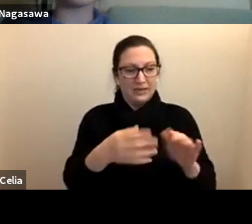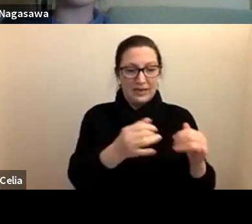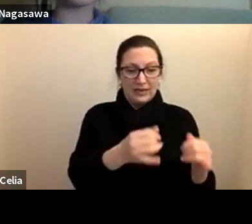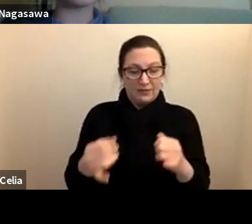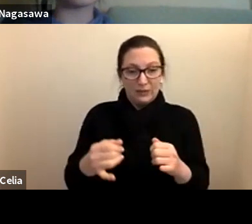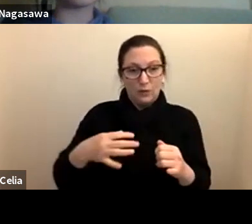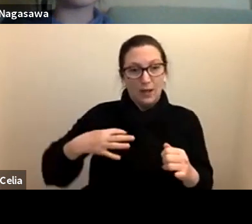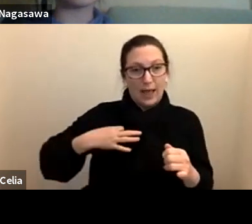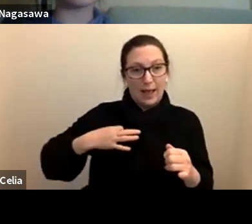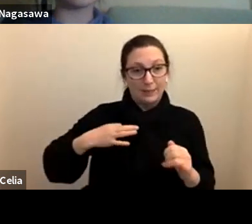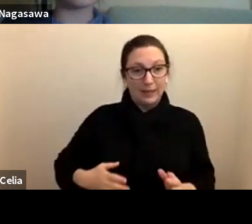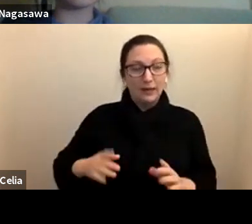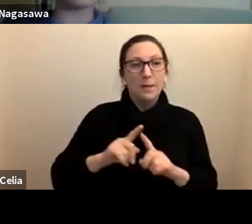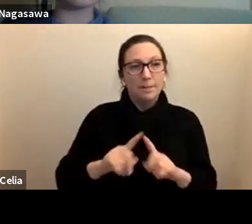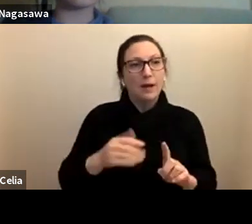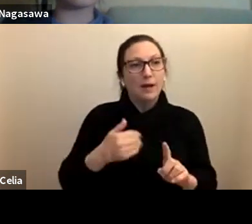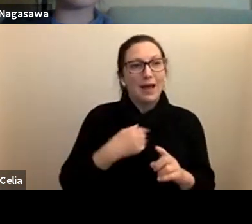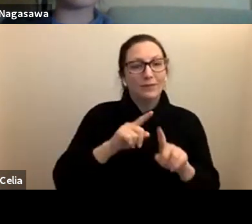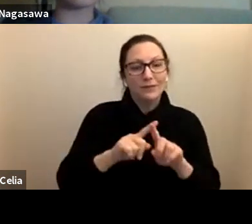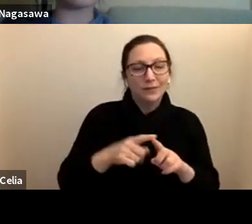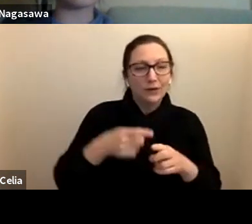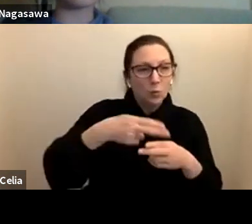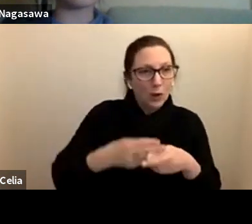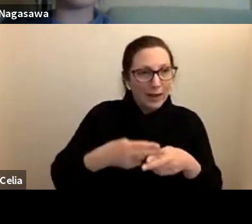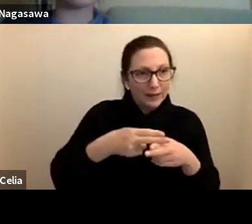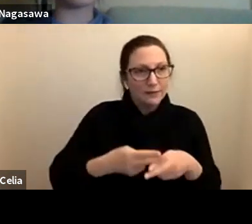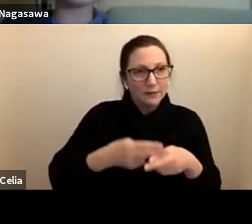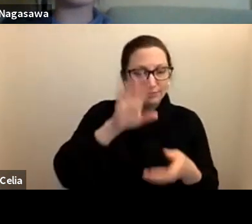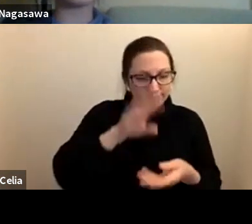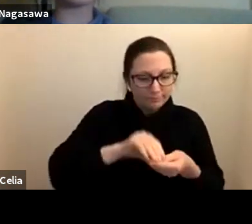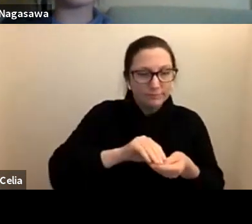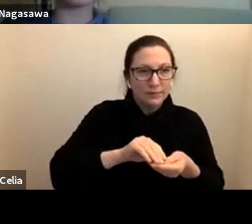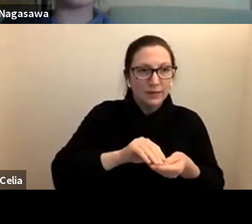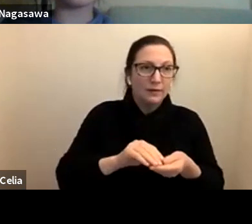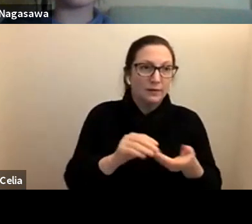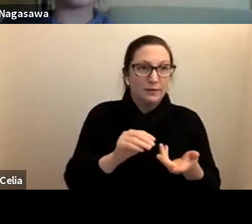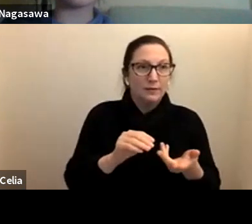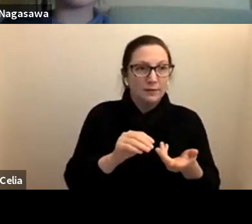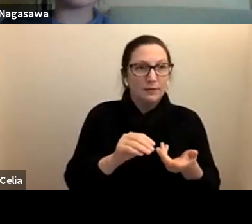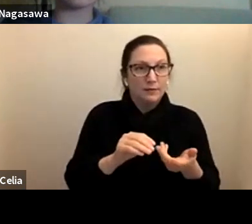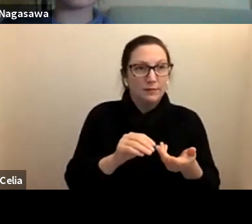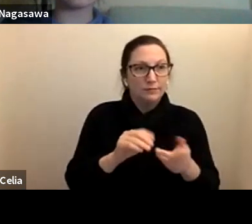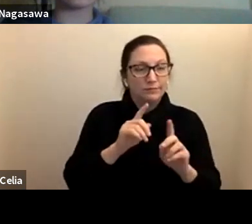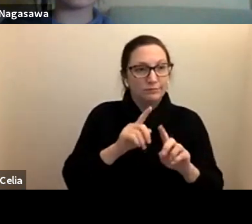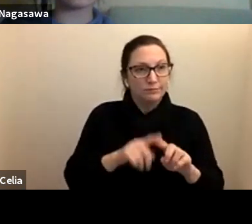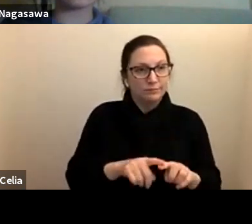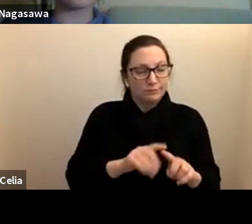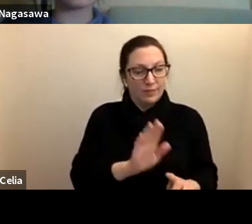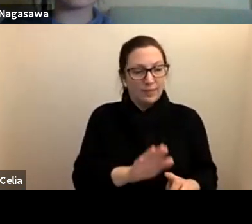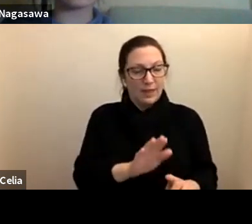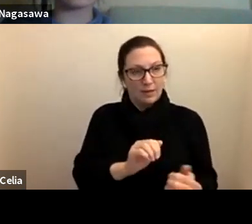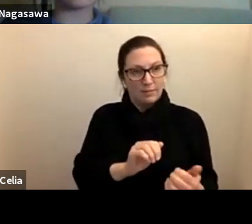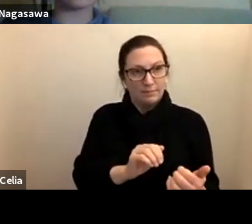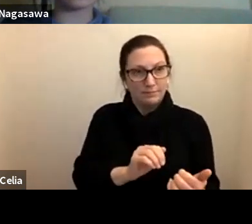them differently based on aspects of their profile, whether it's the school that they attended, because the concern